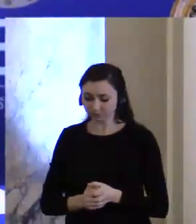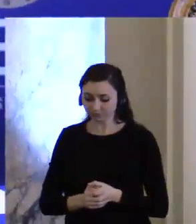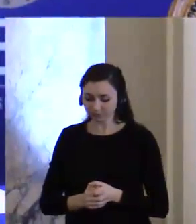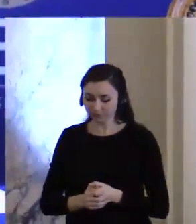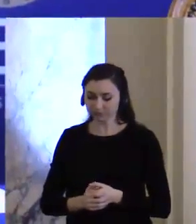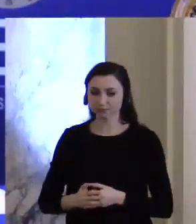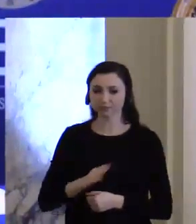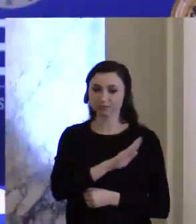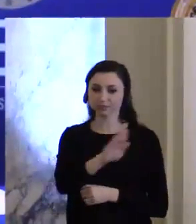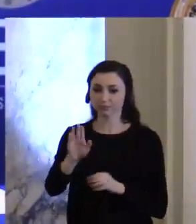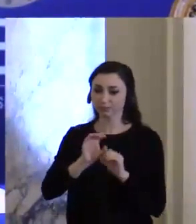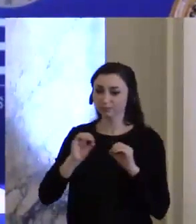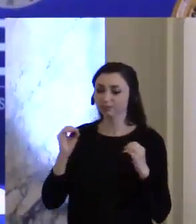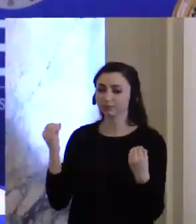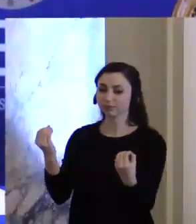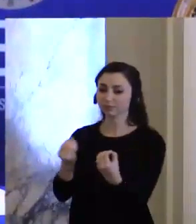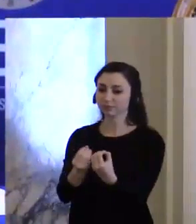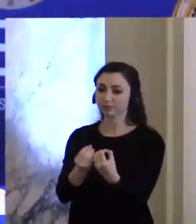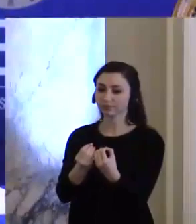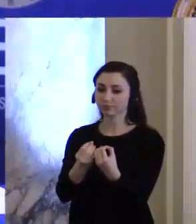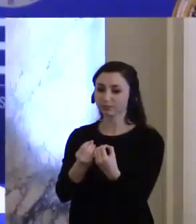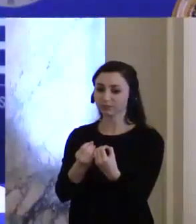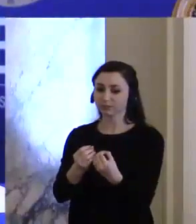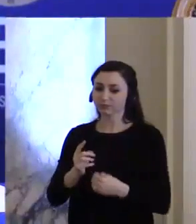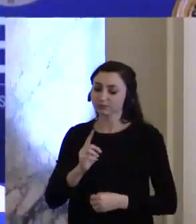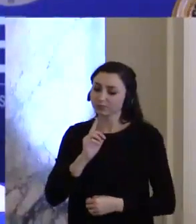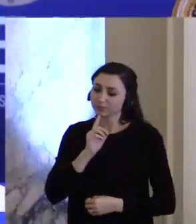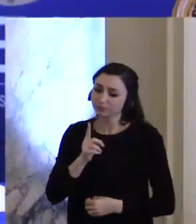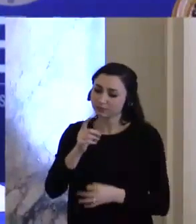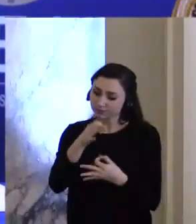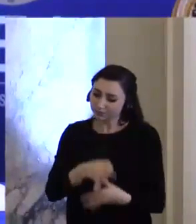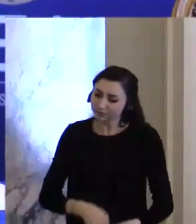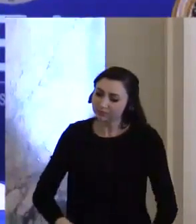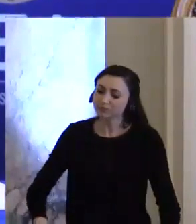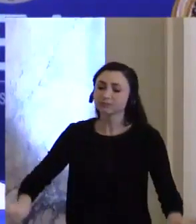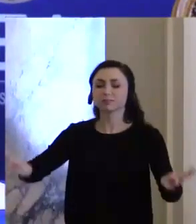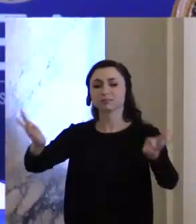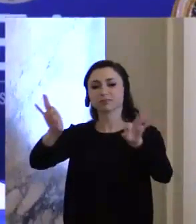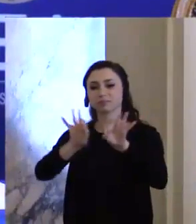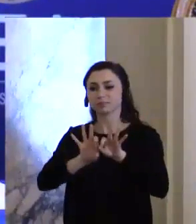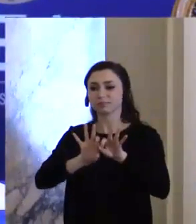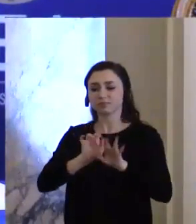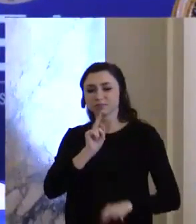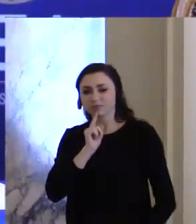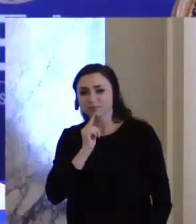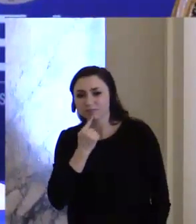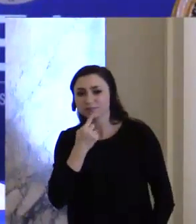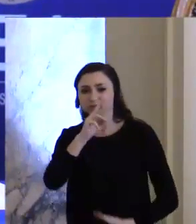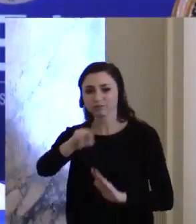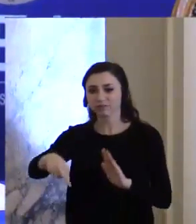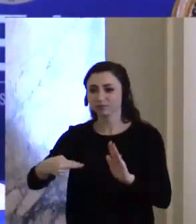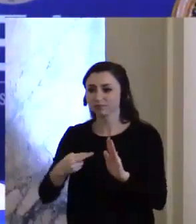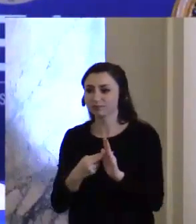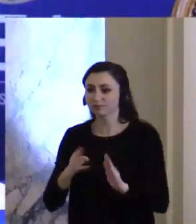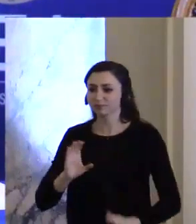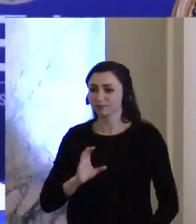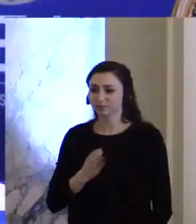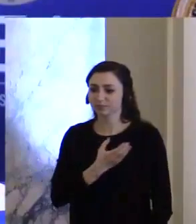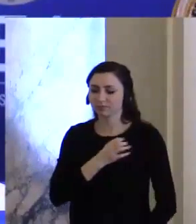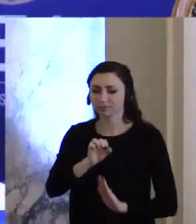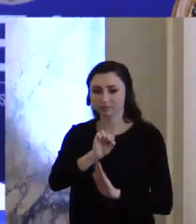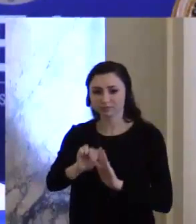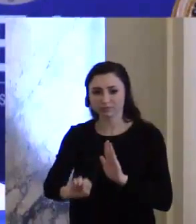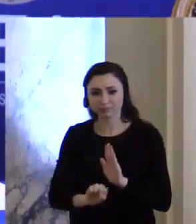organizaciones desempeñan un papel extremadamente importante y crucial en nuestros Estados miembros,